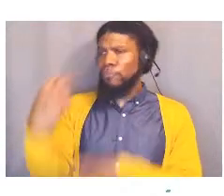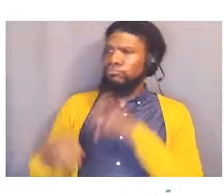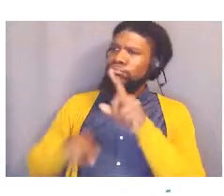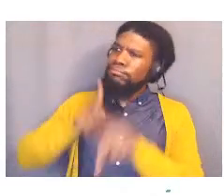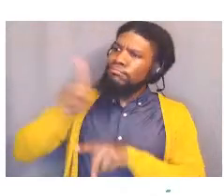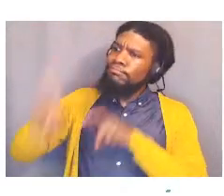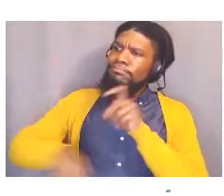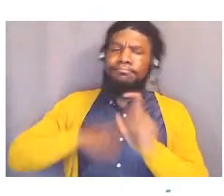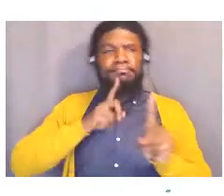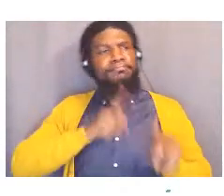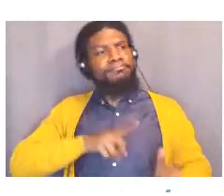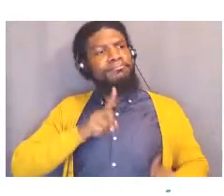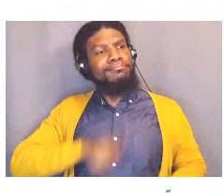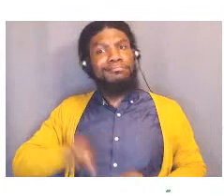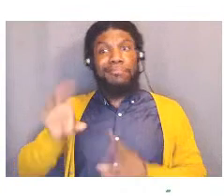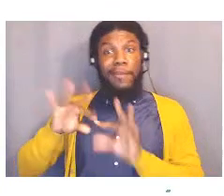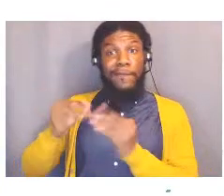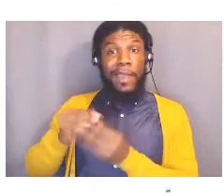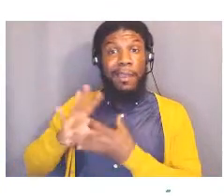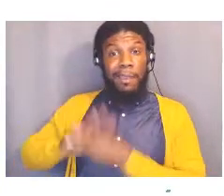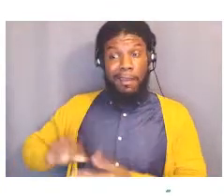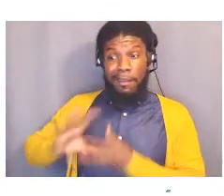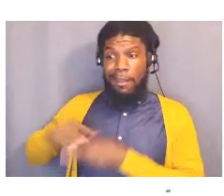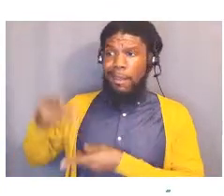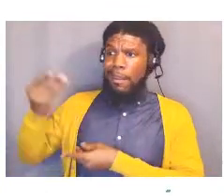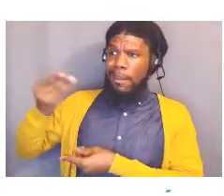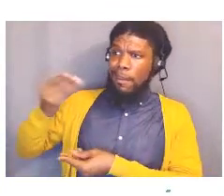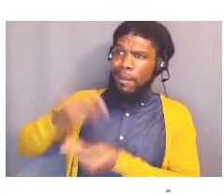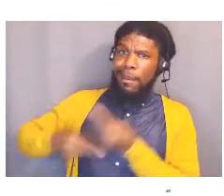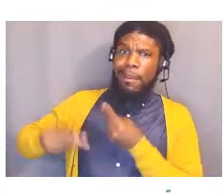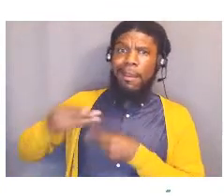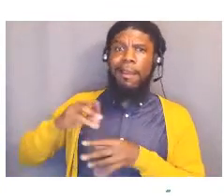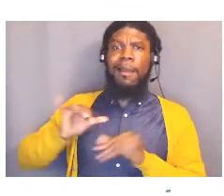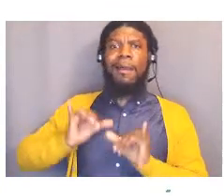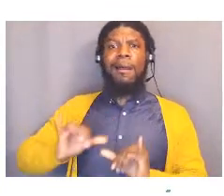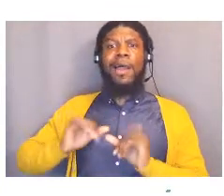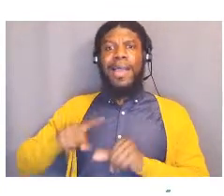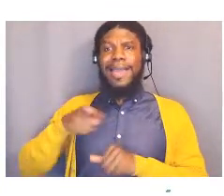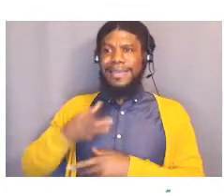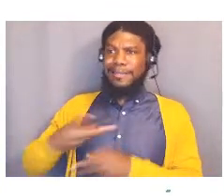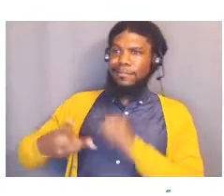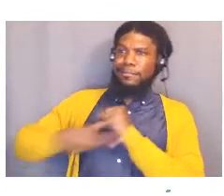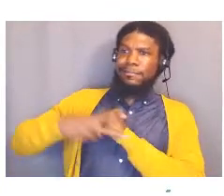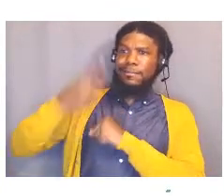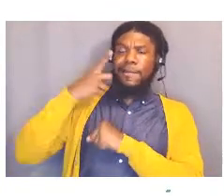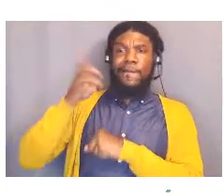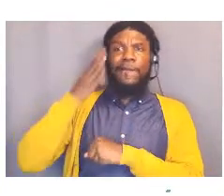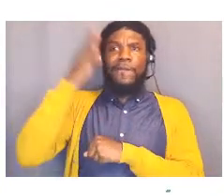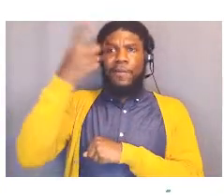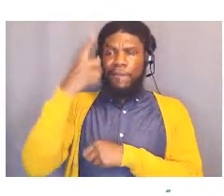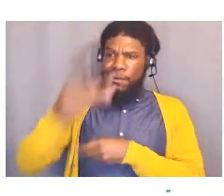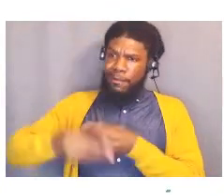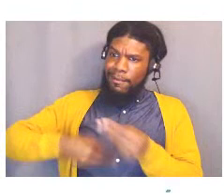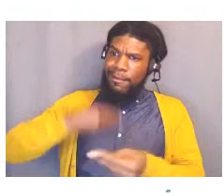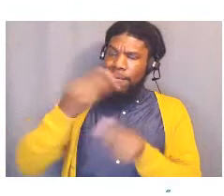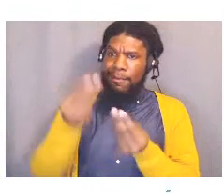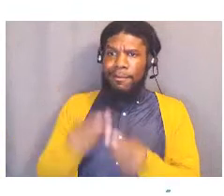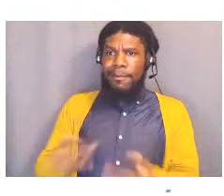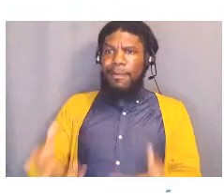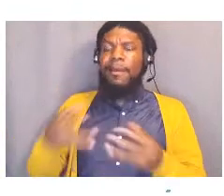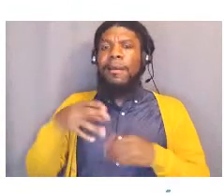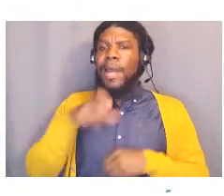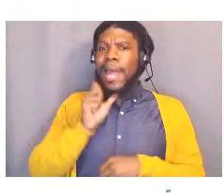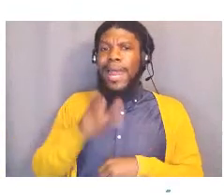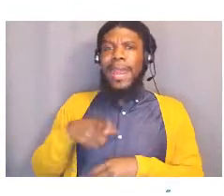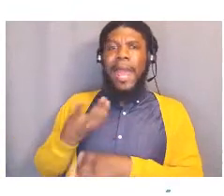he shared with her needed to be preserved for the future and not lost in the cracks and crevices of history.